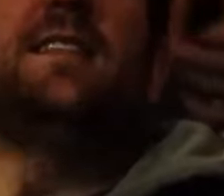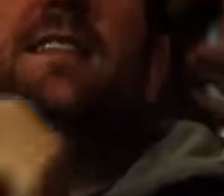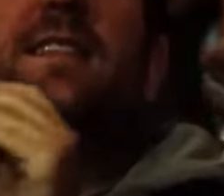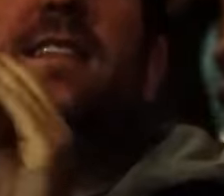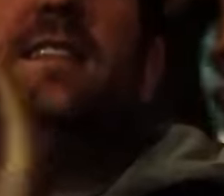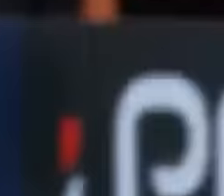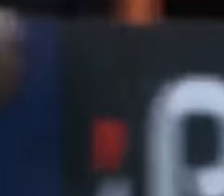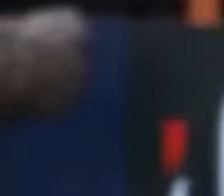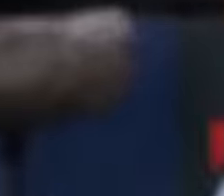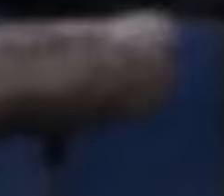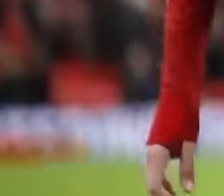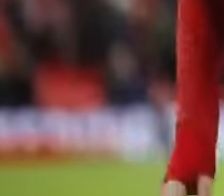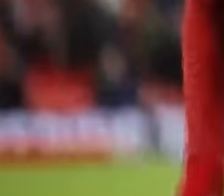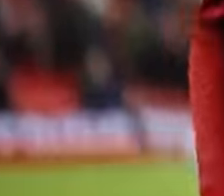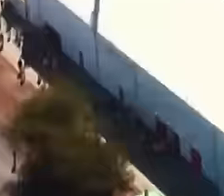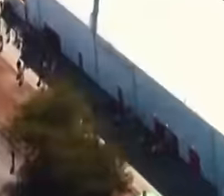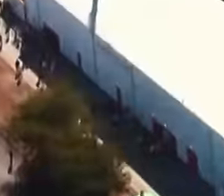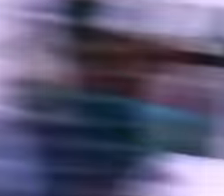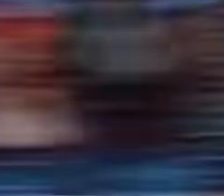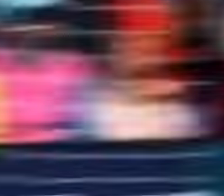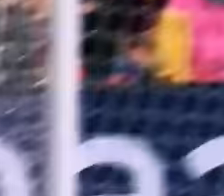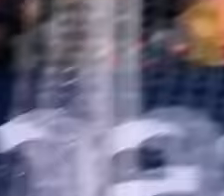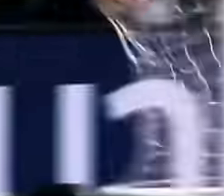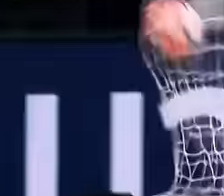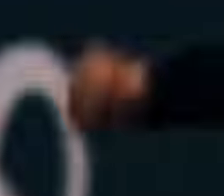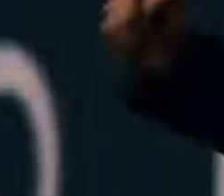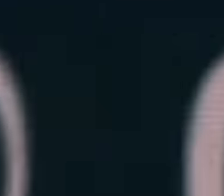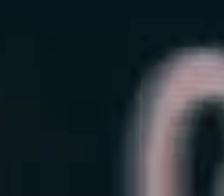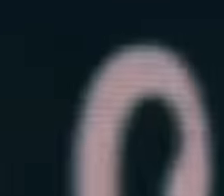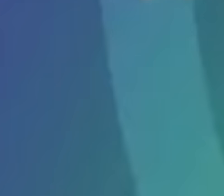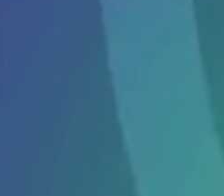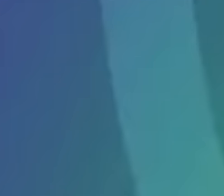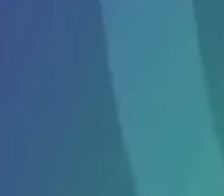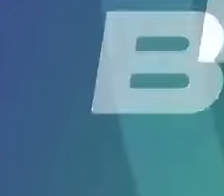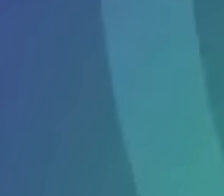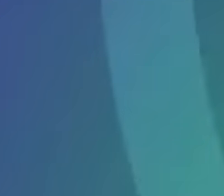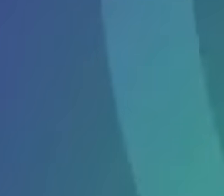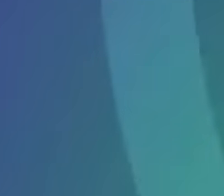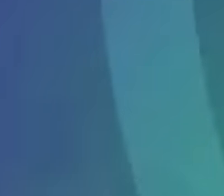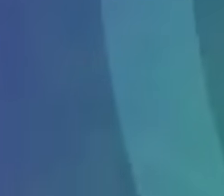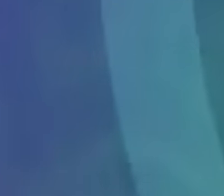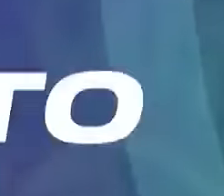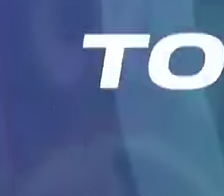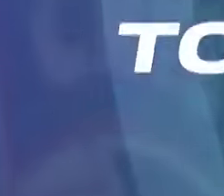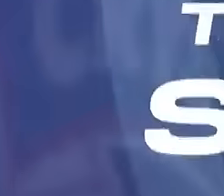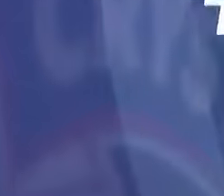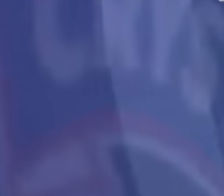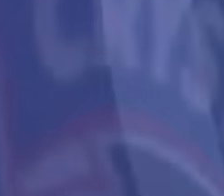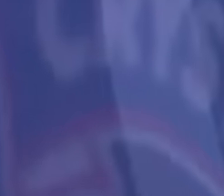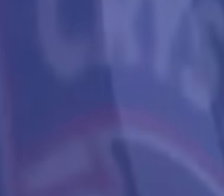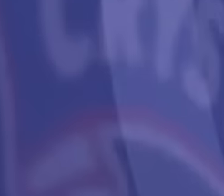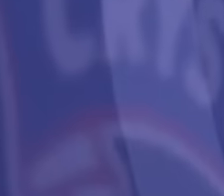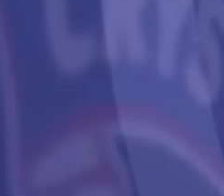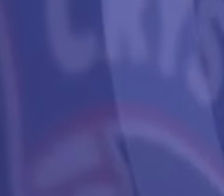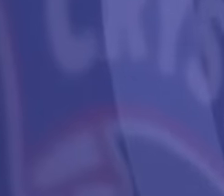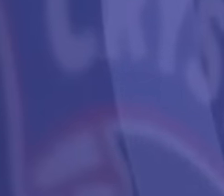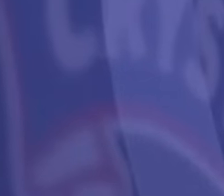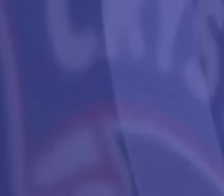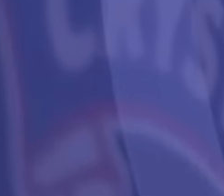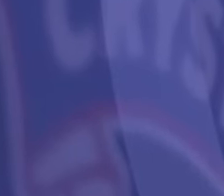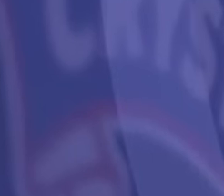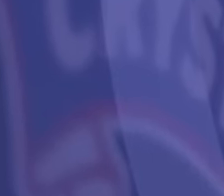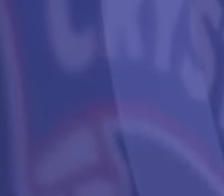csport.tv or download the csport app to catch all the action. Csport, the best way to see